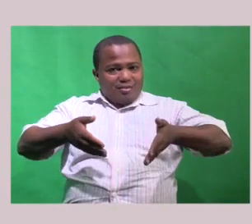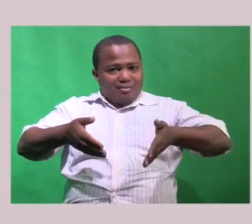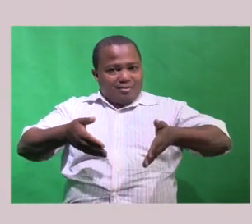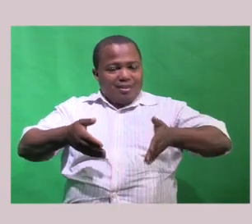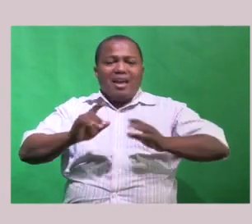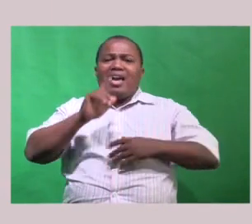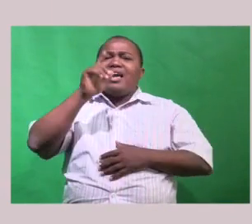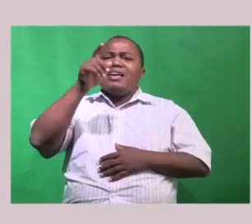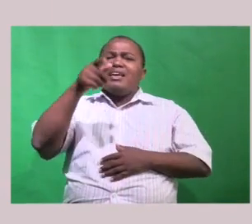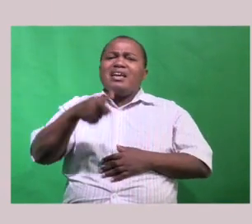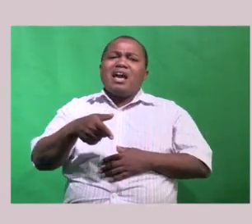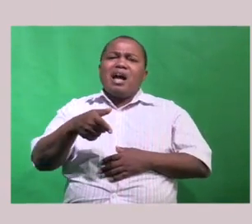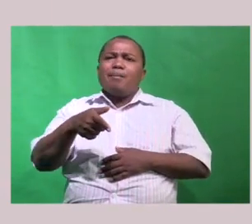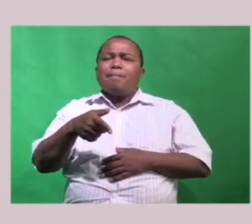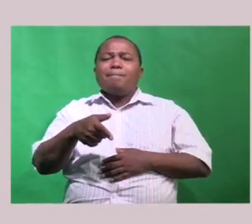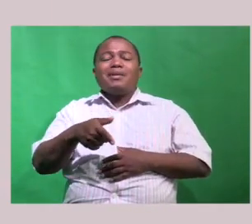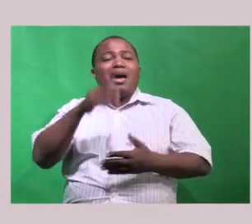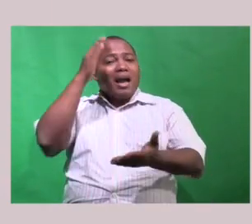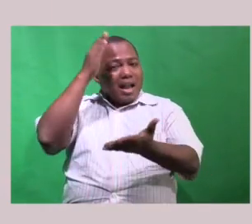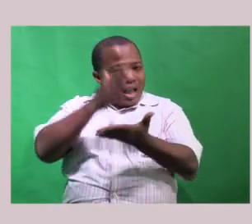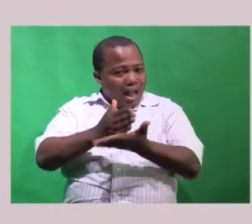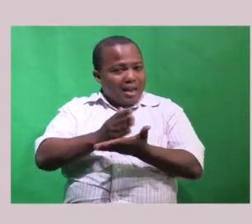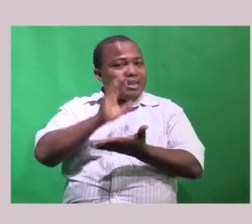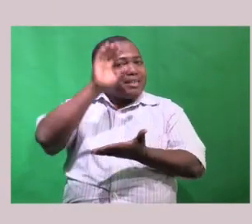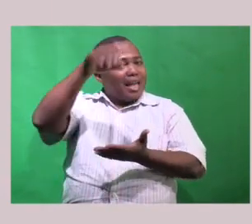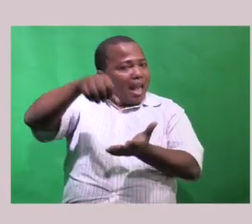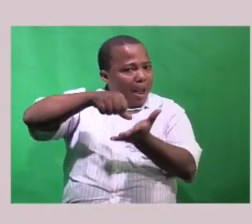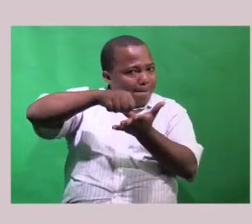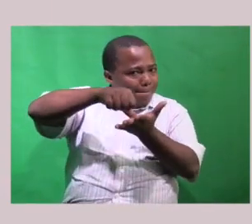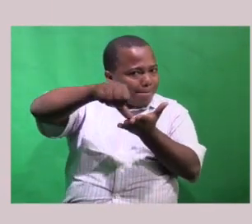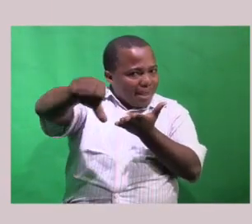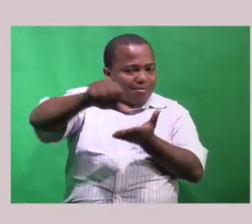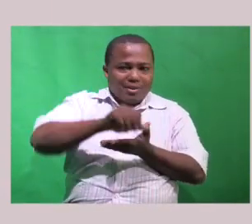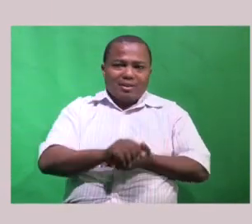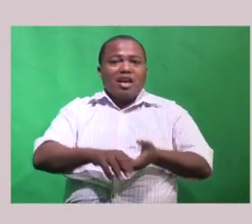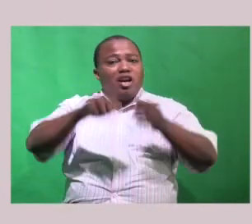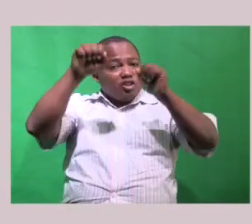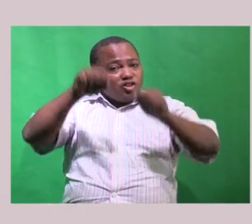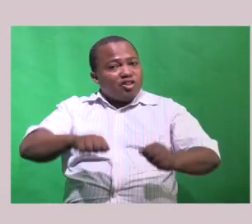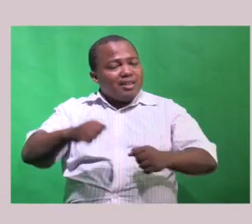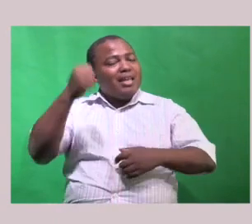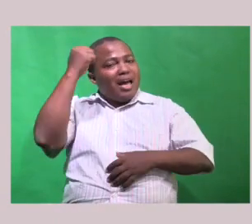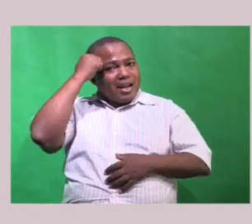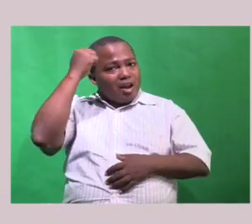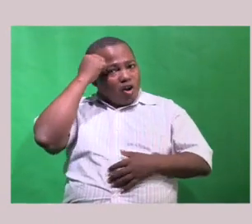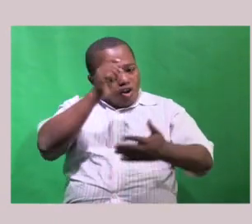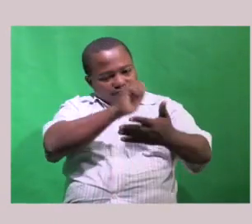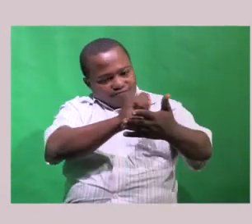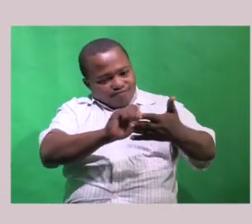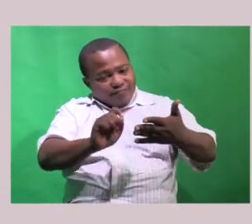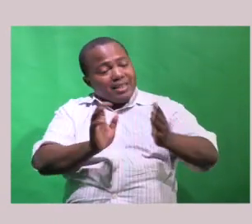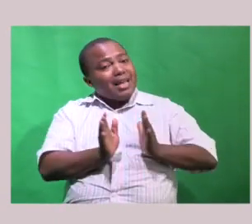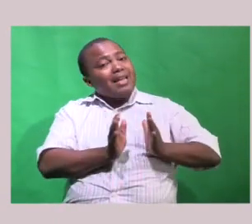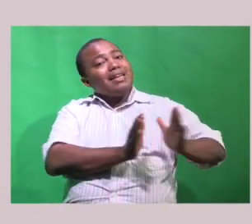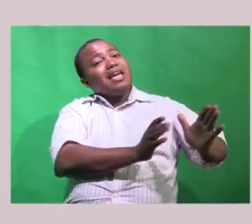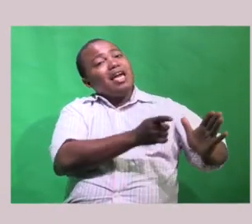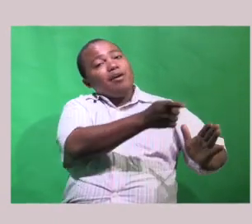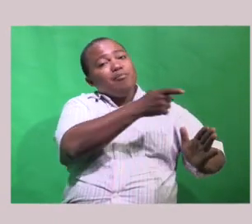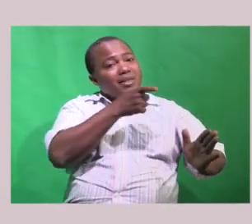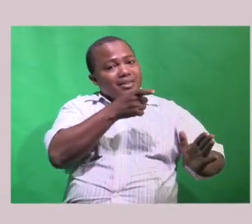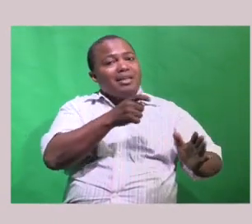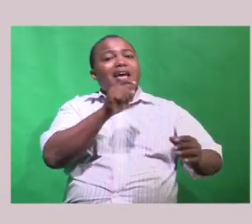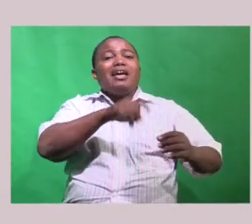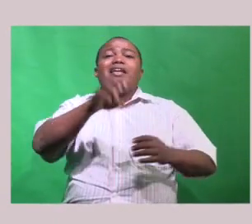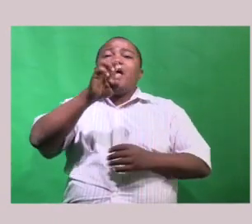a current year payment. Should be recorded on a debit side of the